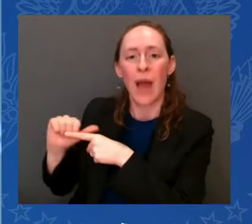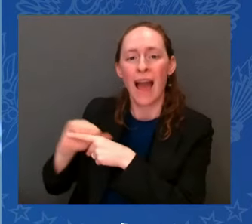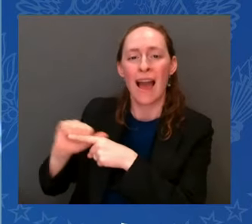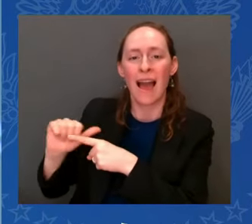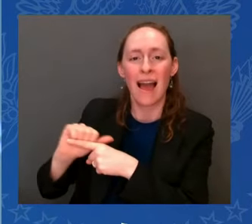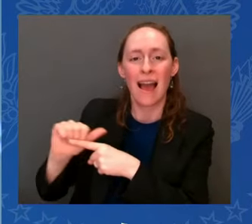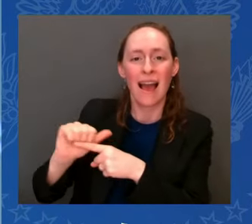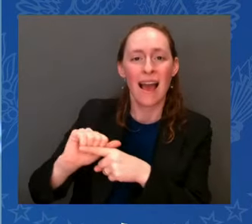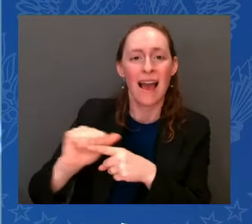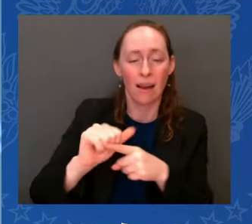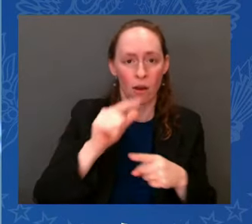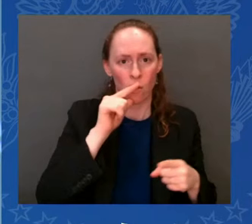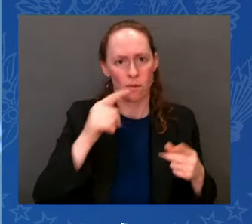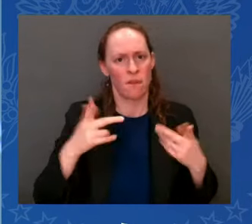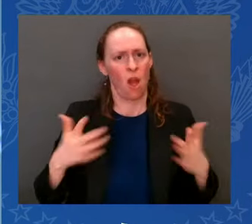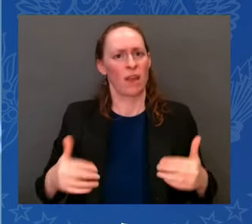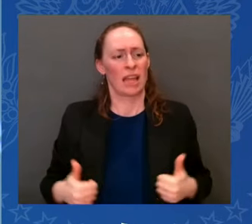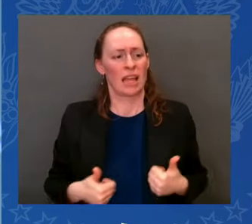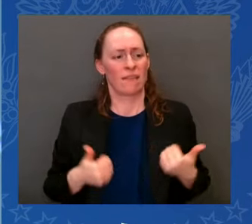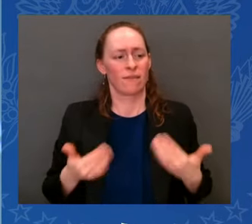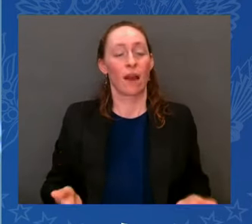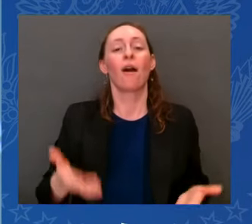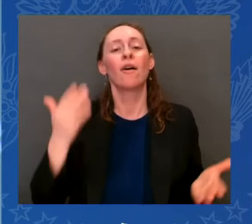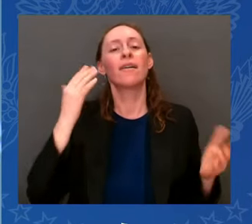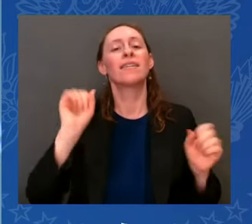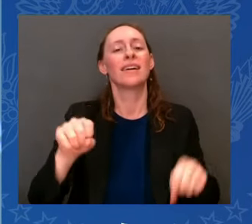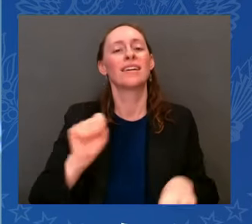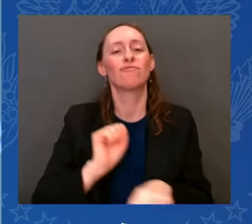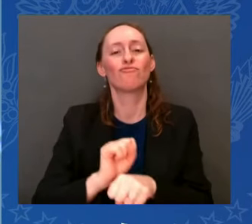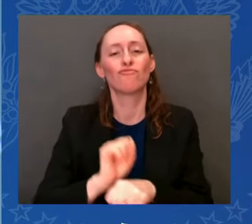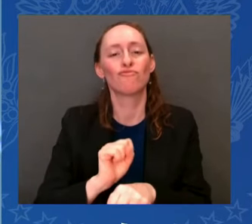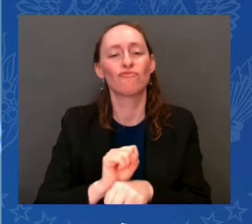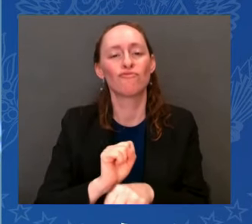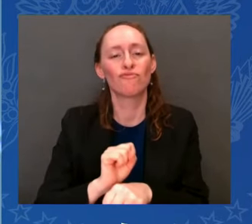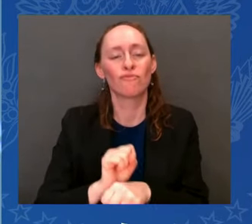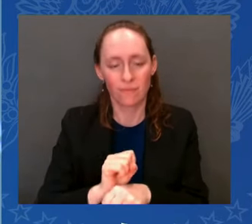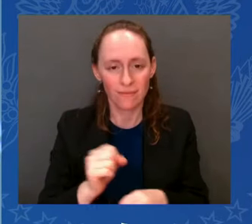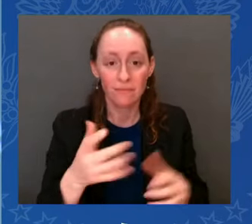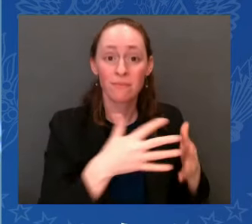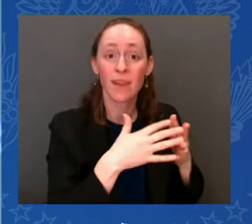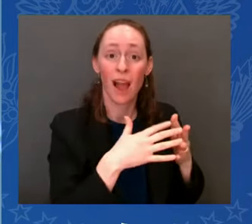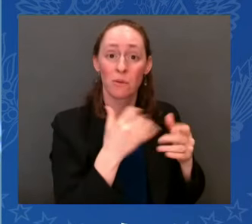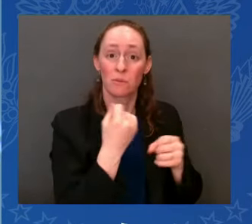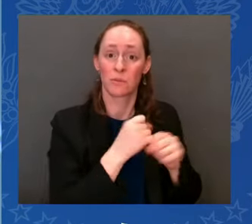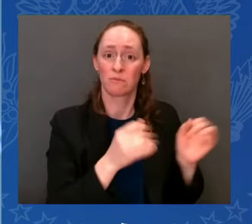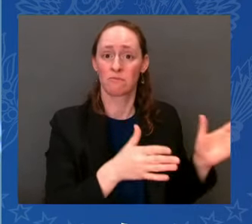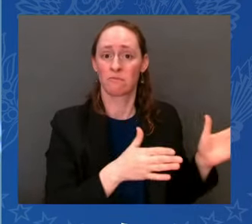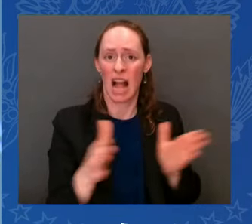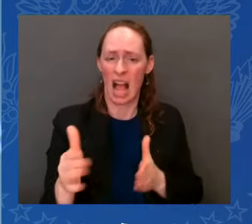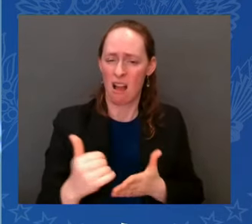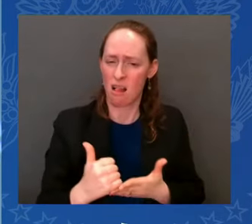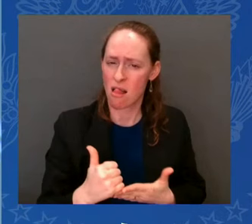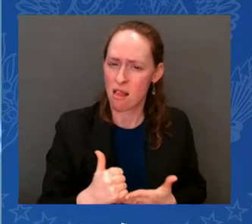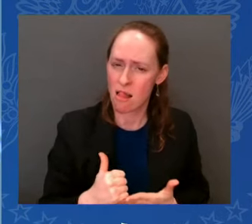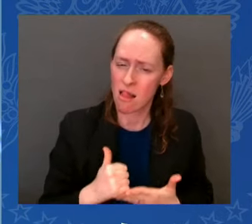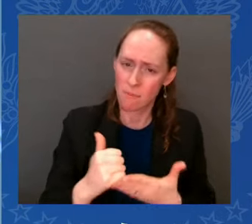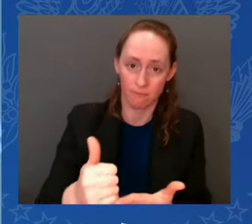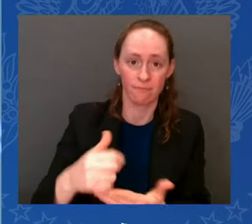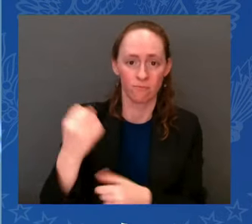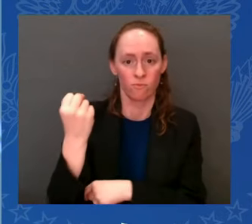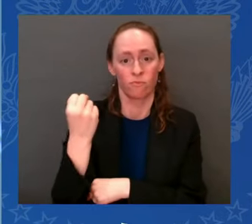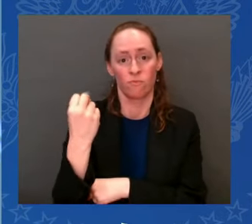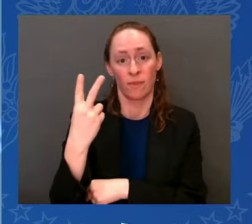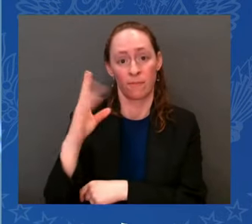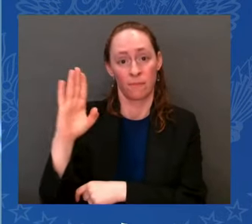The American Rescue Plan also provided $12 billion to address mental health needs arising